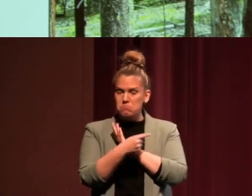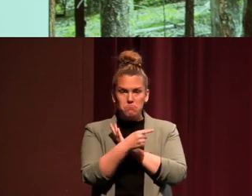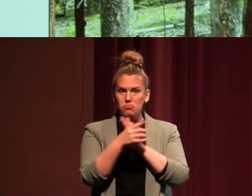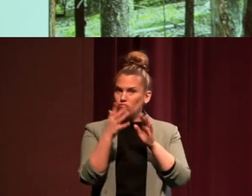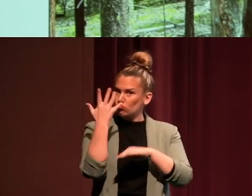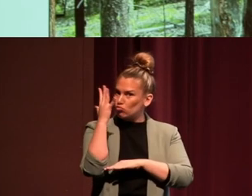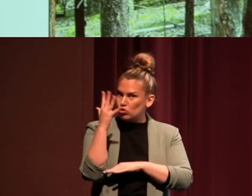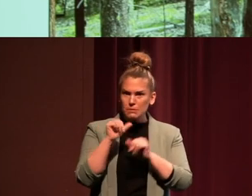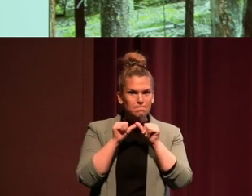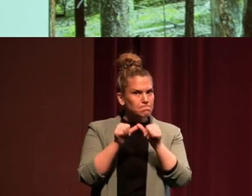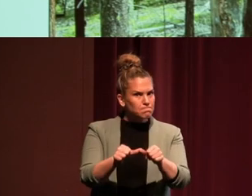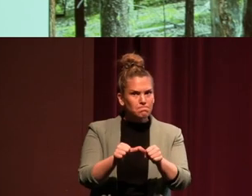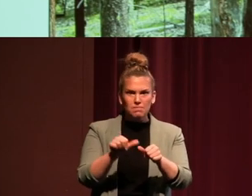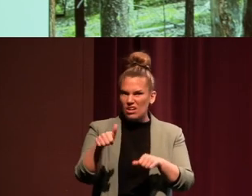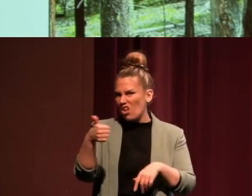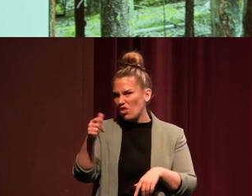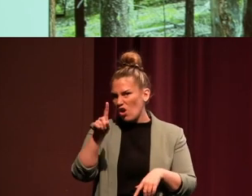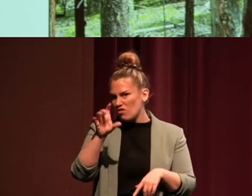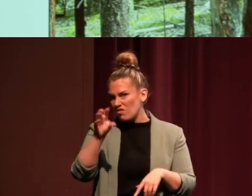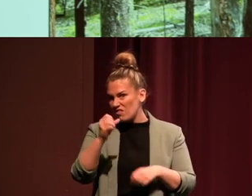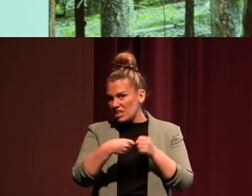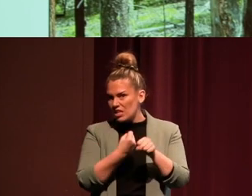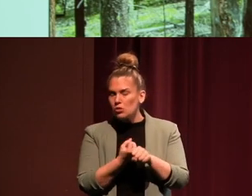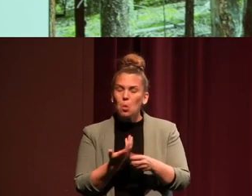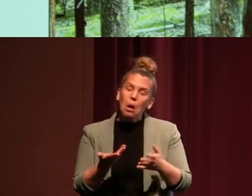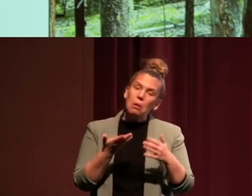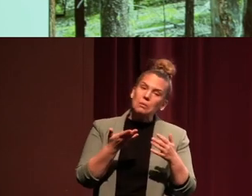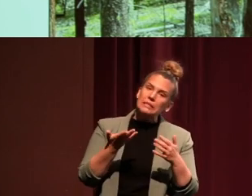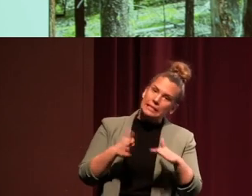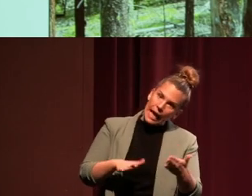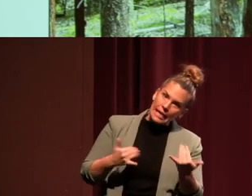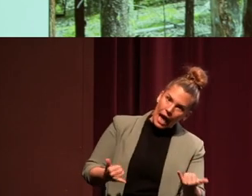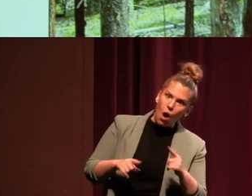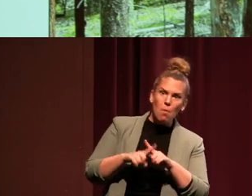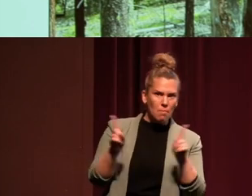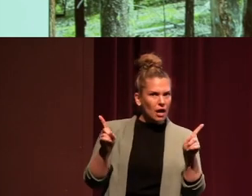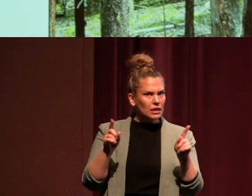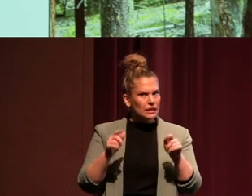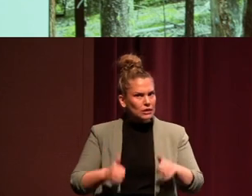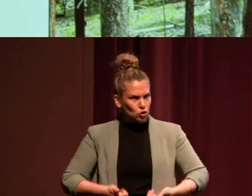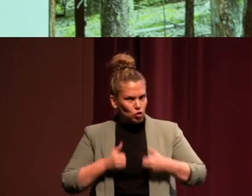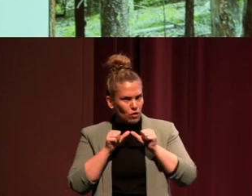150 years. It's dead now, but it survived this.